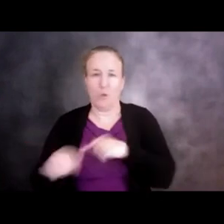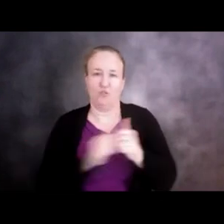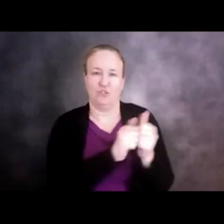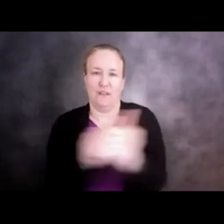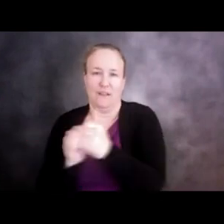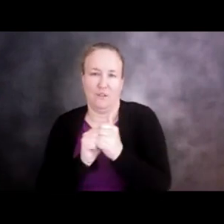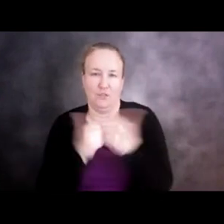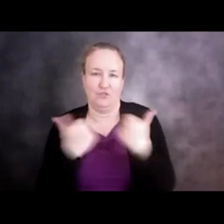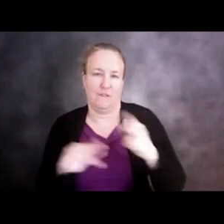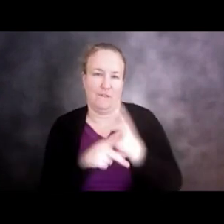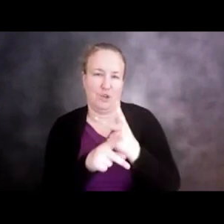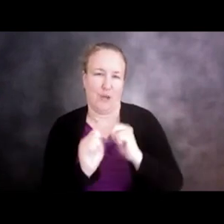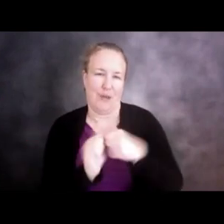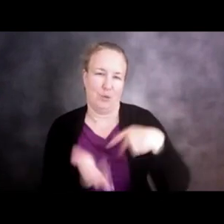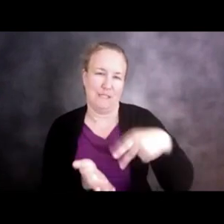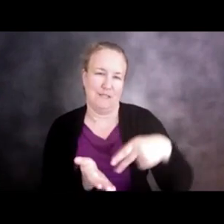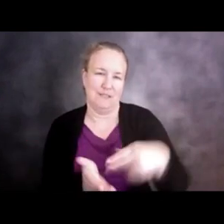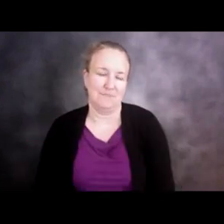dance.